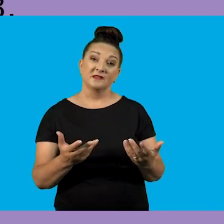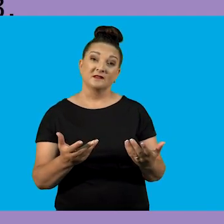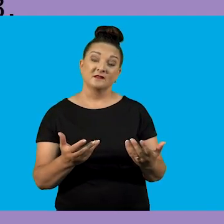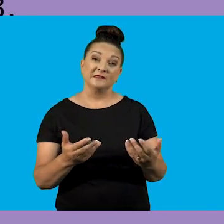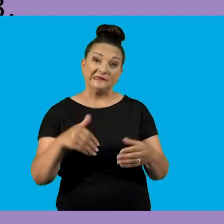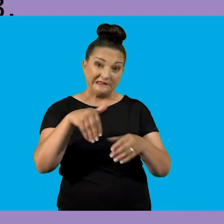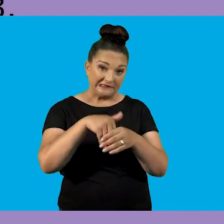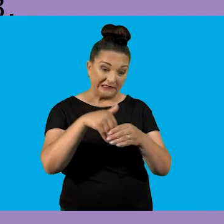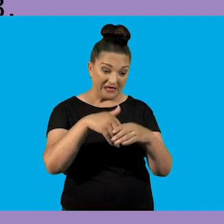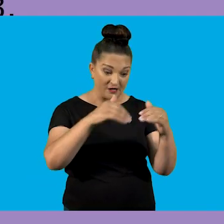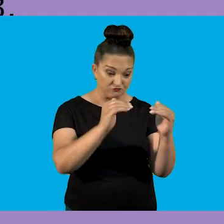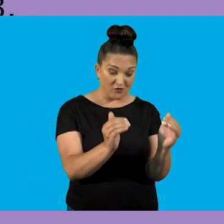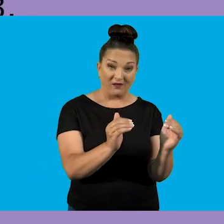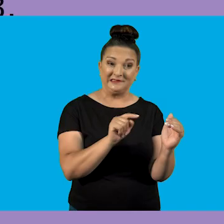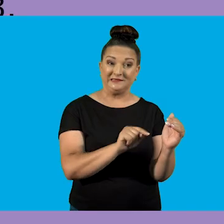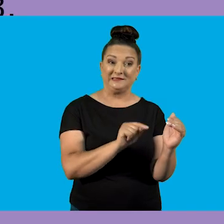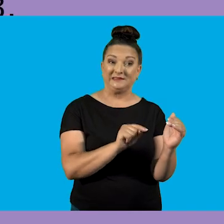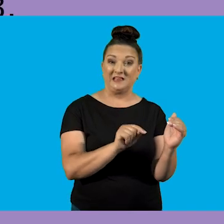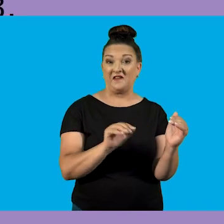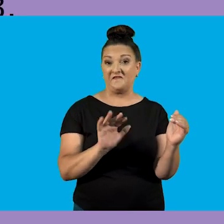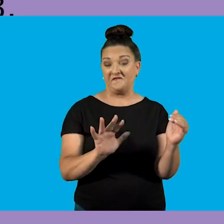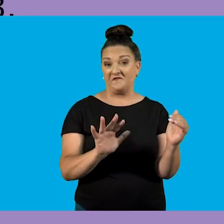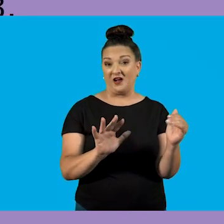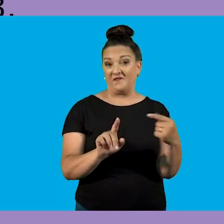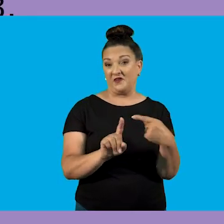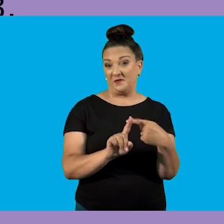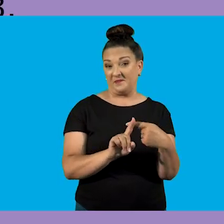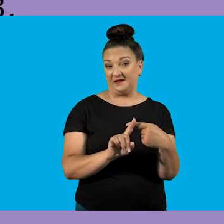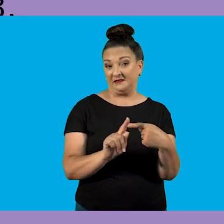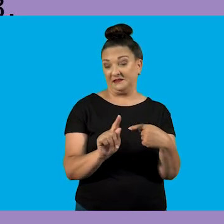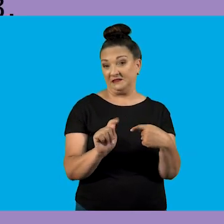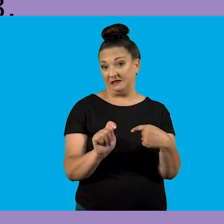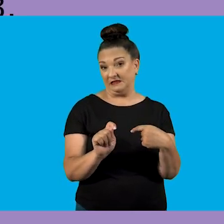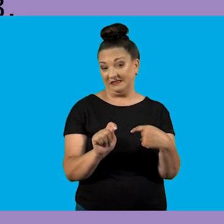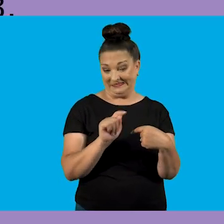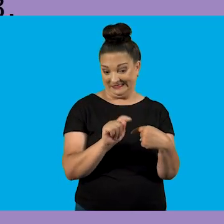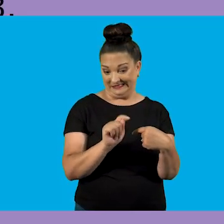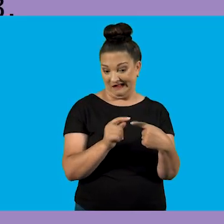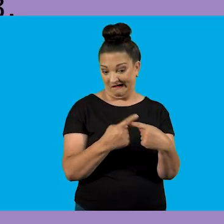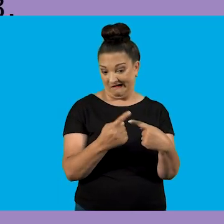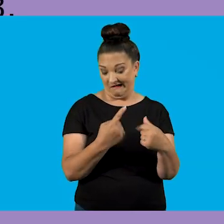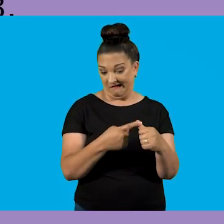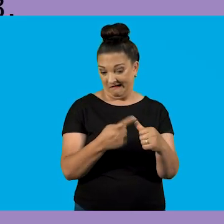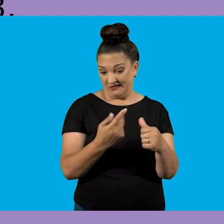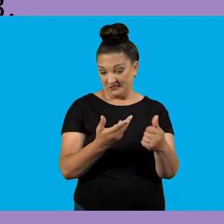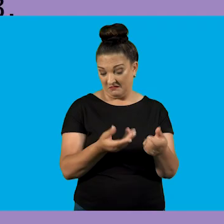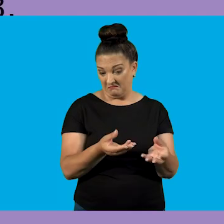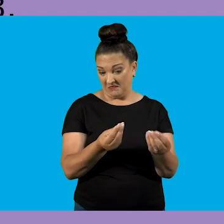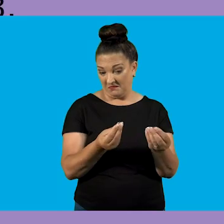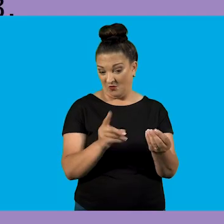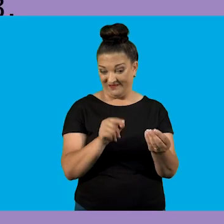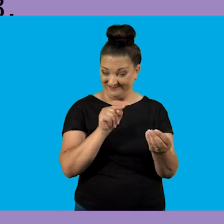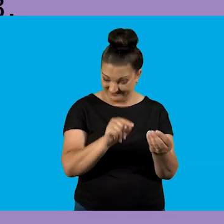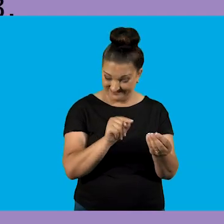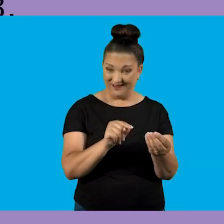start with in the brackets, which is us adding 5 to a certain number, and then whatever answer we get from that, we are going